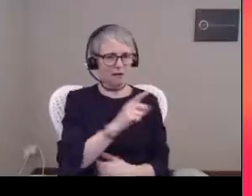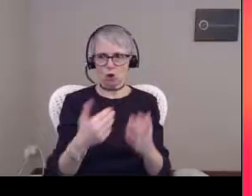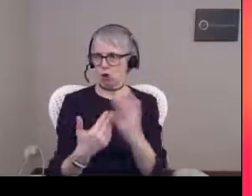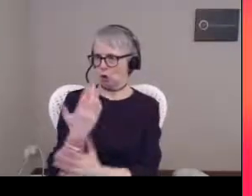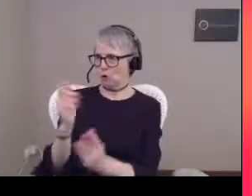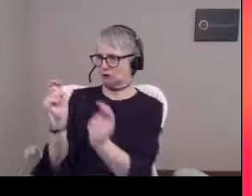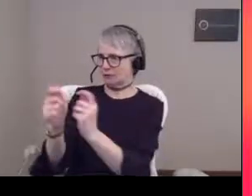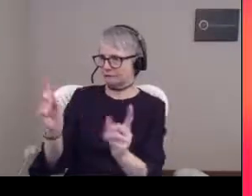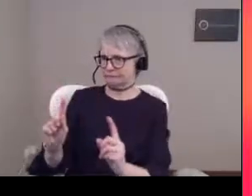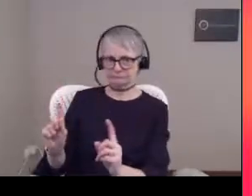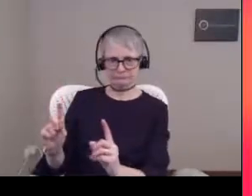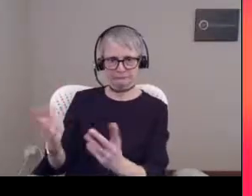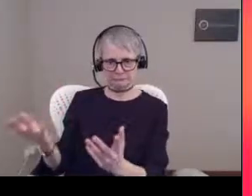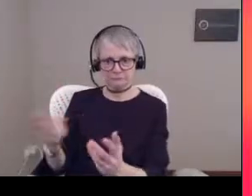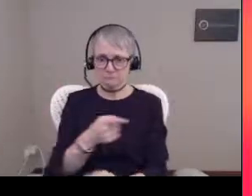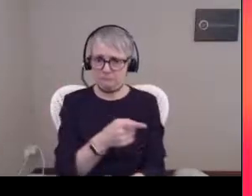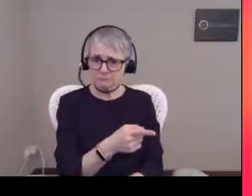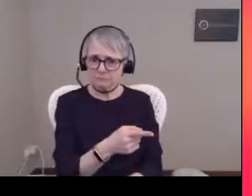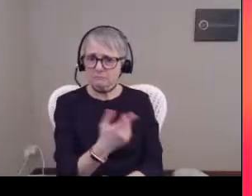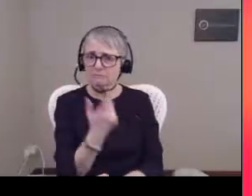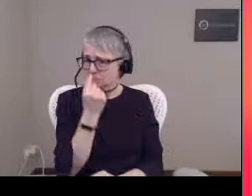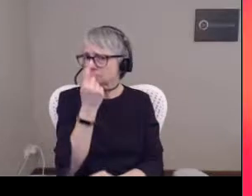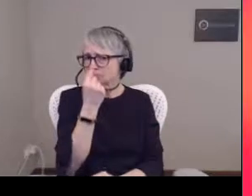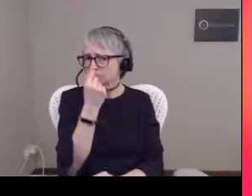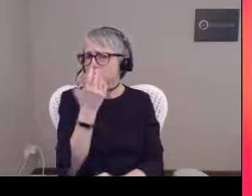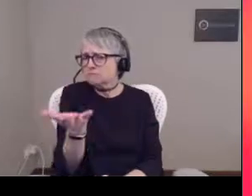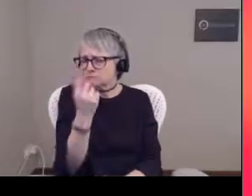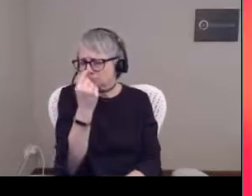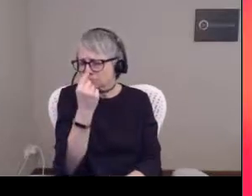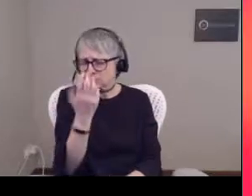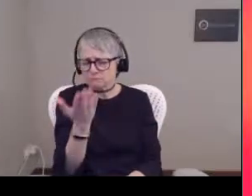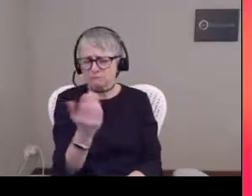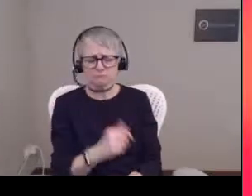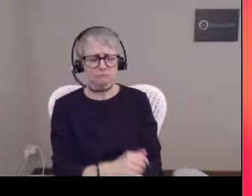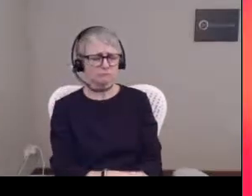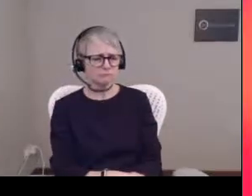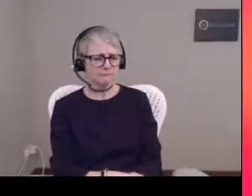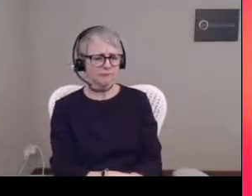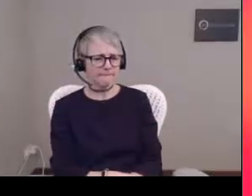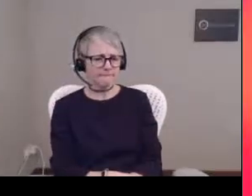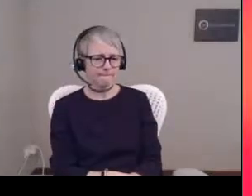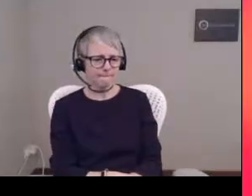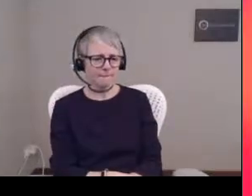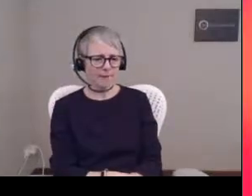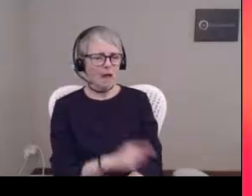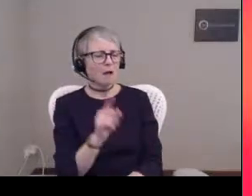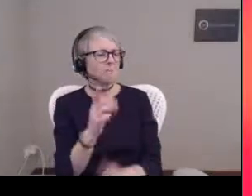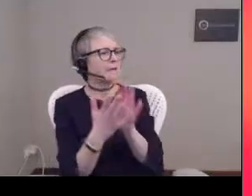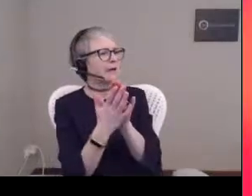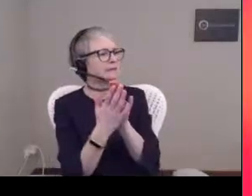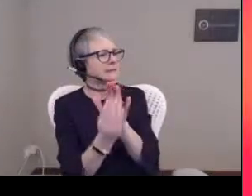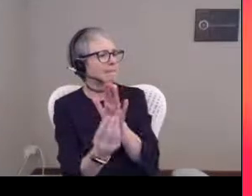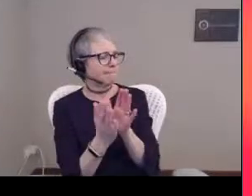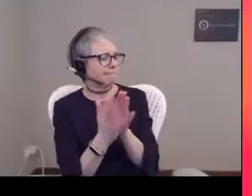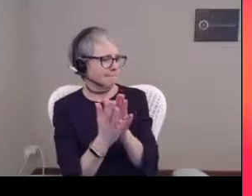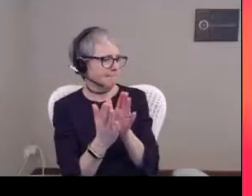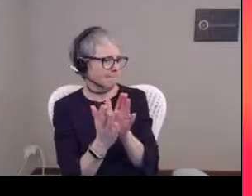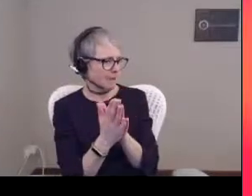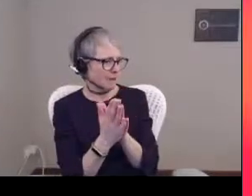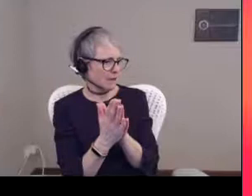Yeah, absolutely. I mean, we've in terms of an example of when we had the returns program